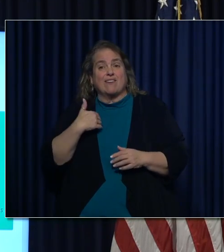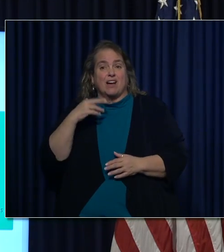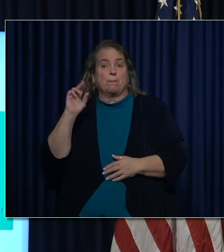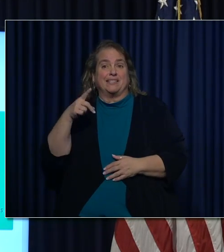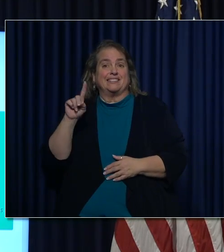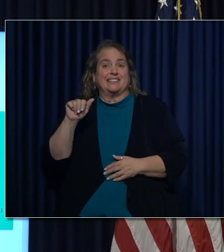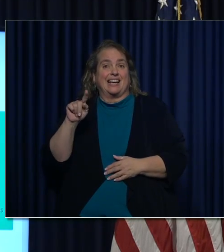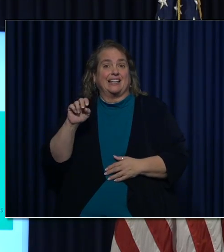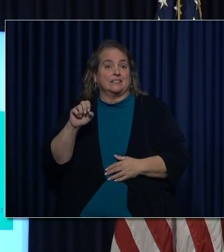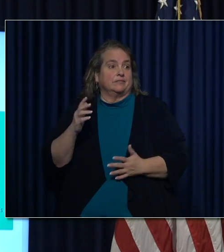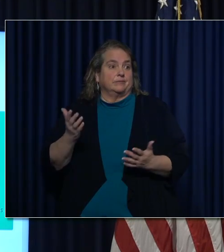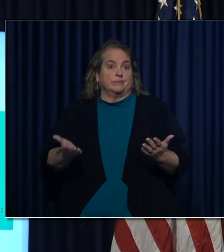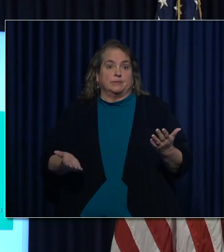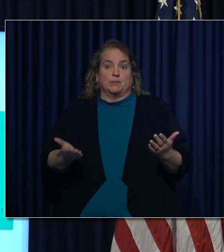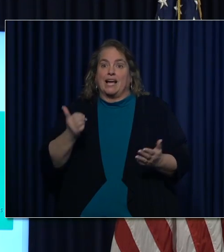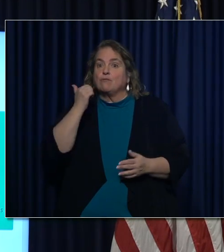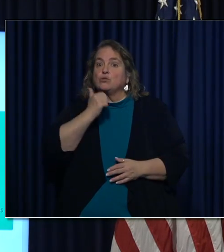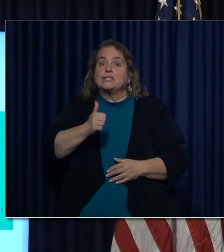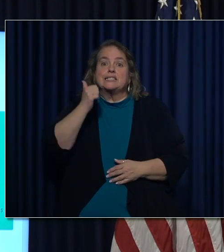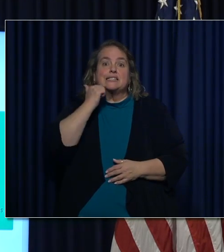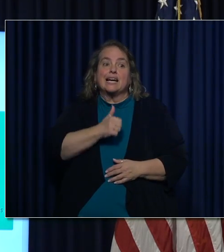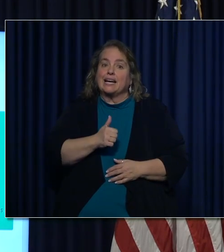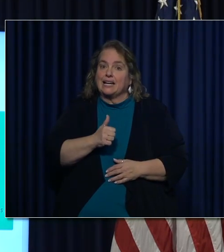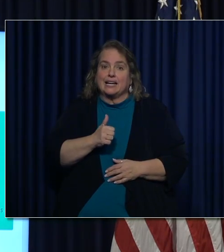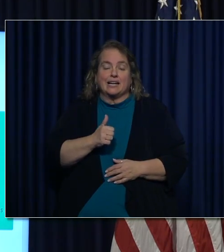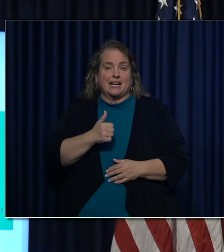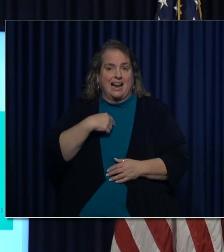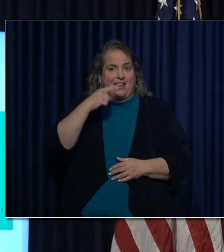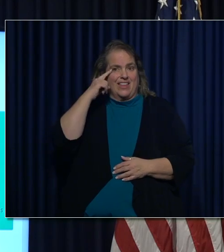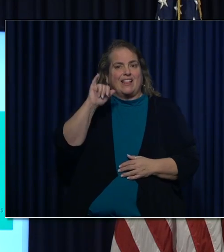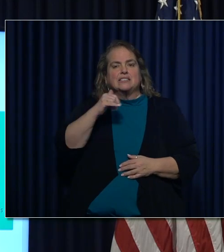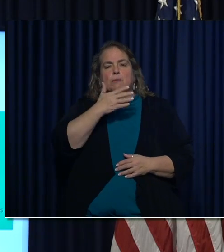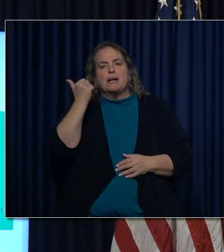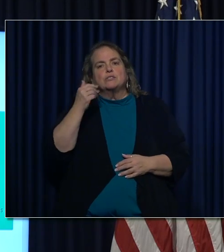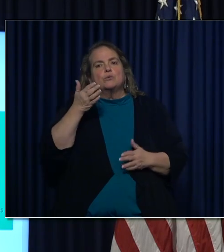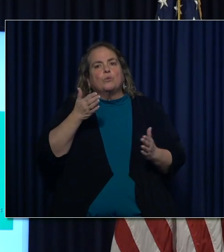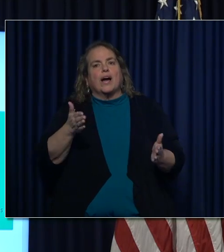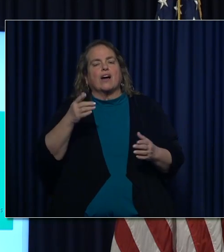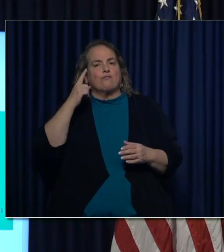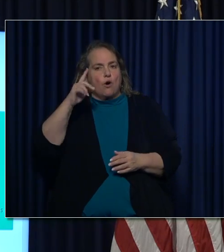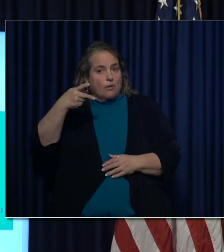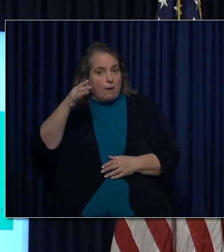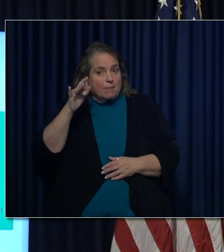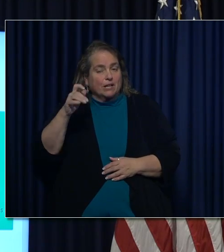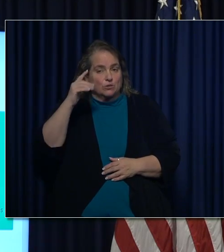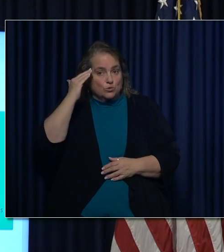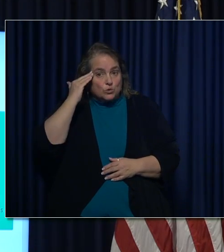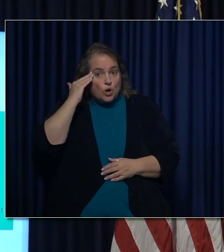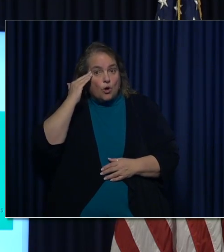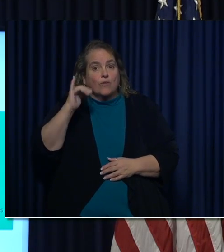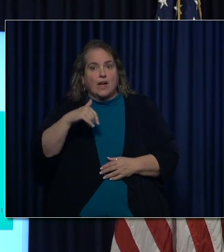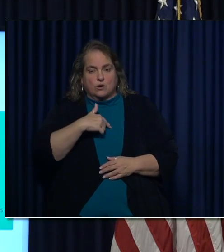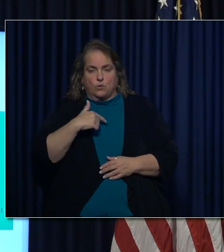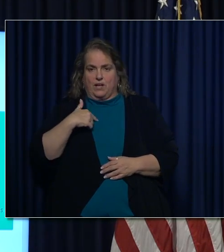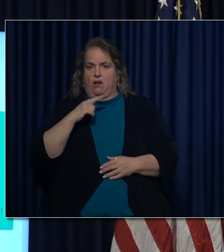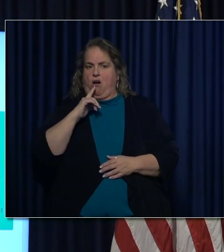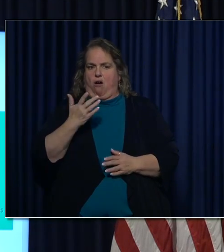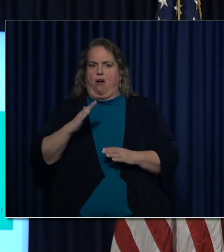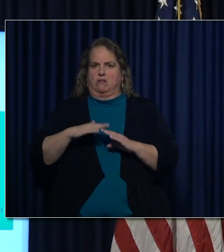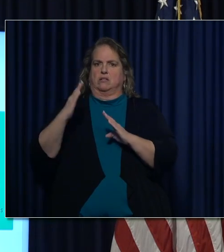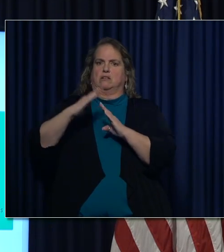updates just about every day. I think that's the best way for the public to know that we're on top of